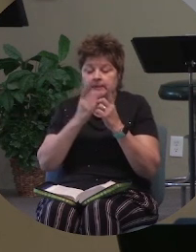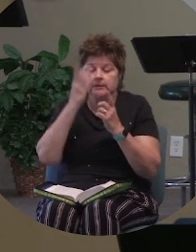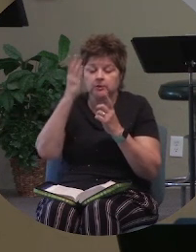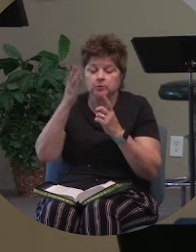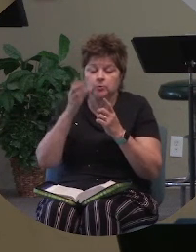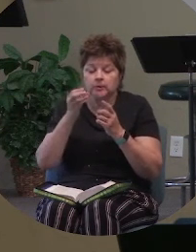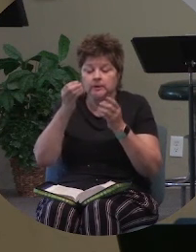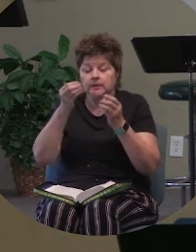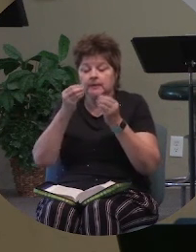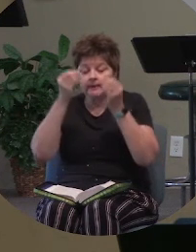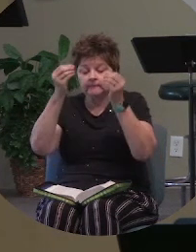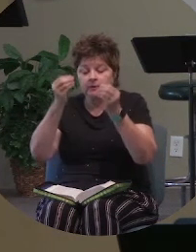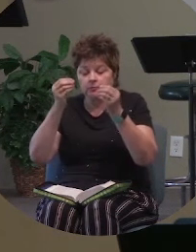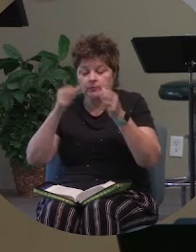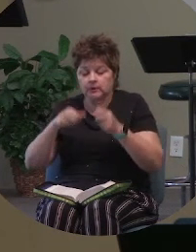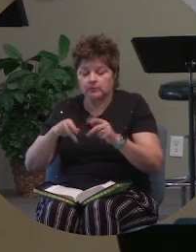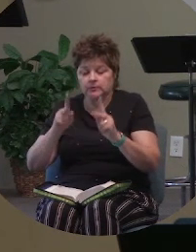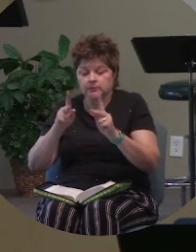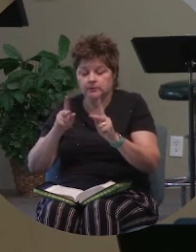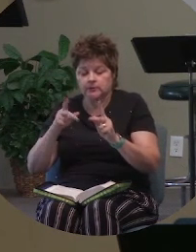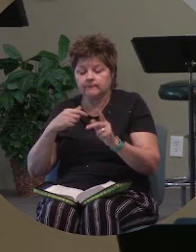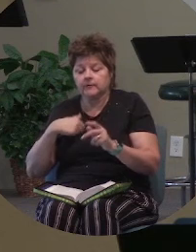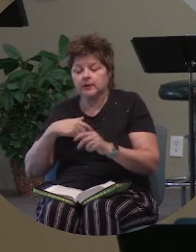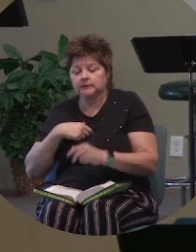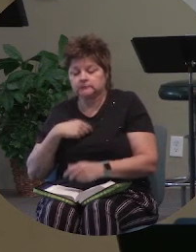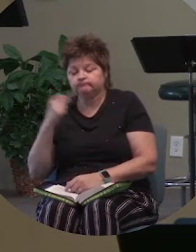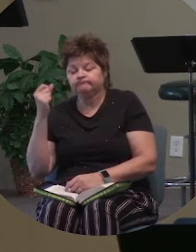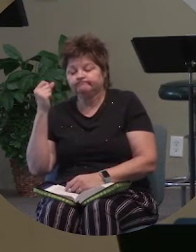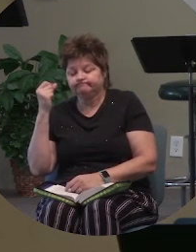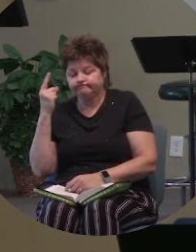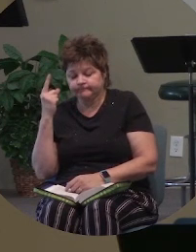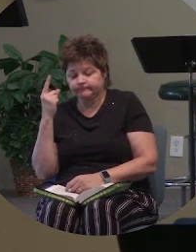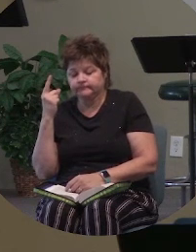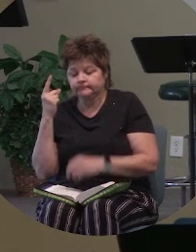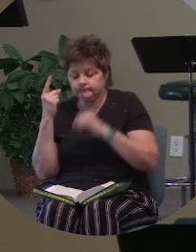opportunity, and for us to recognize